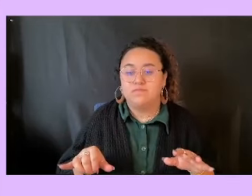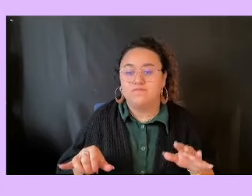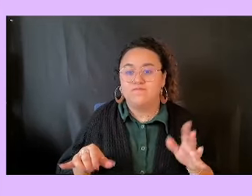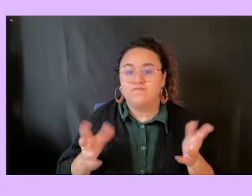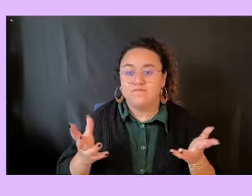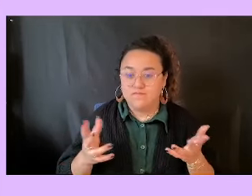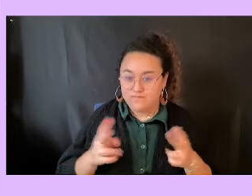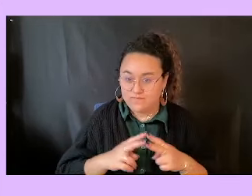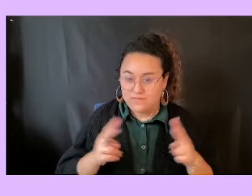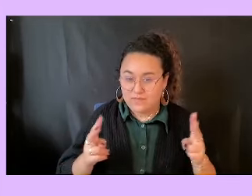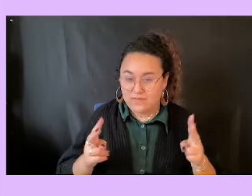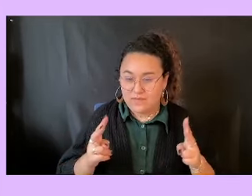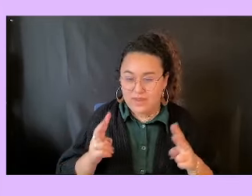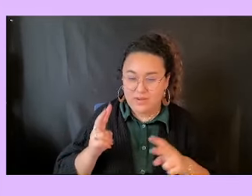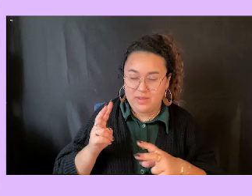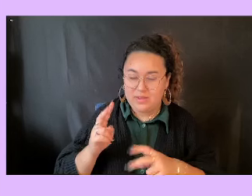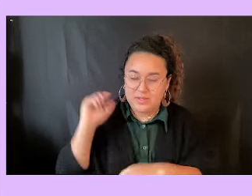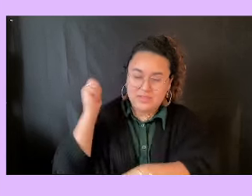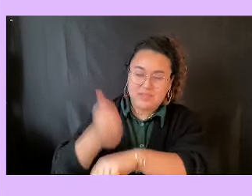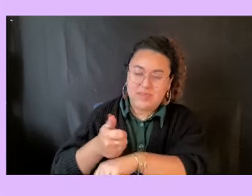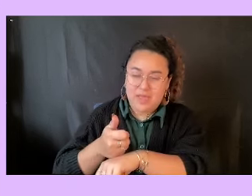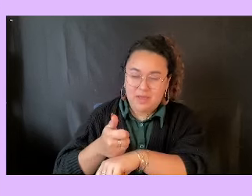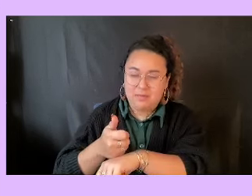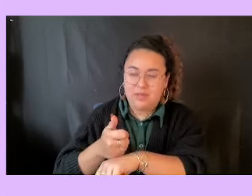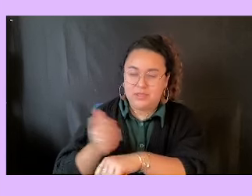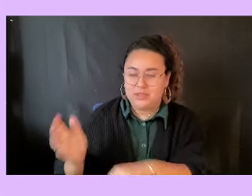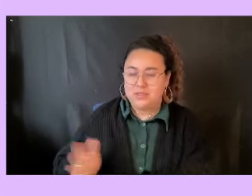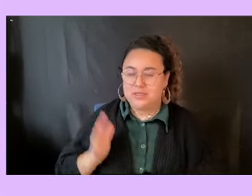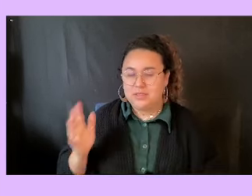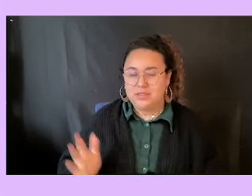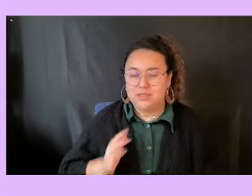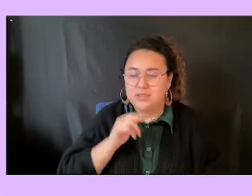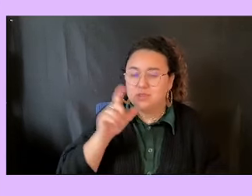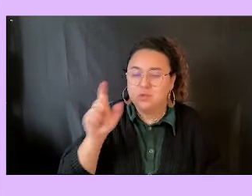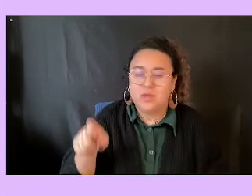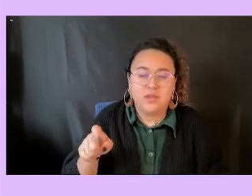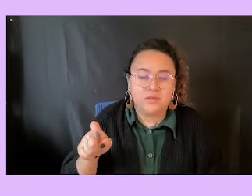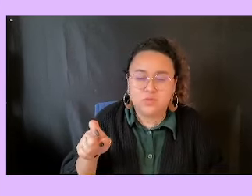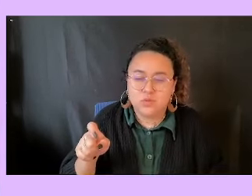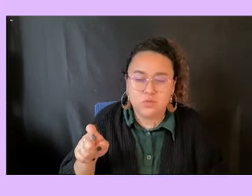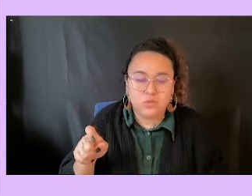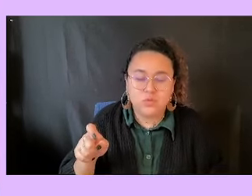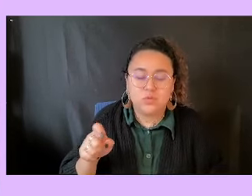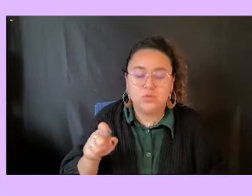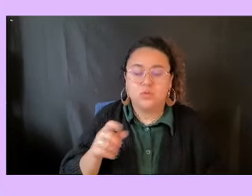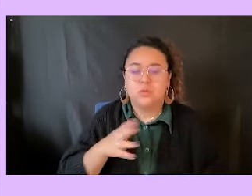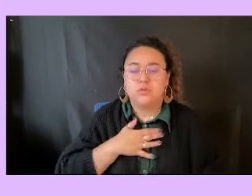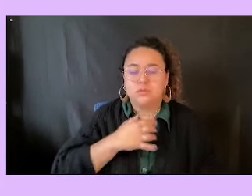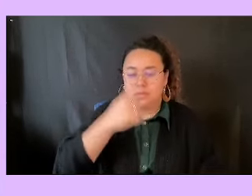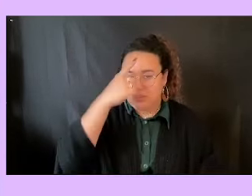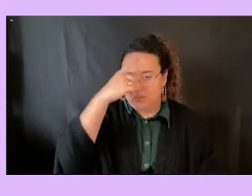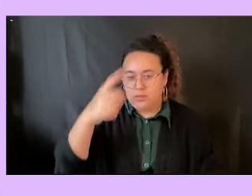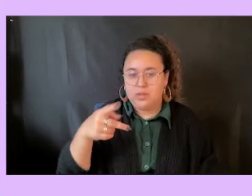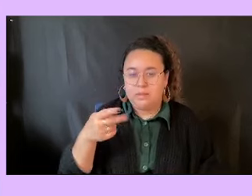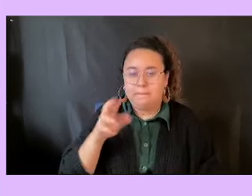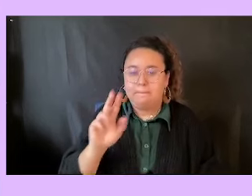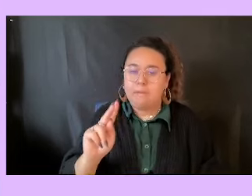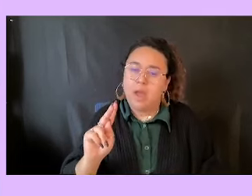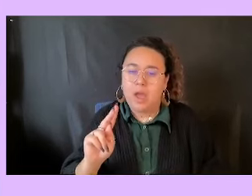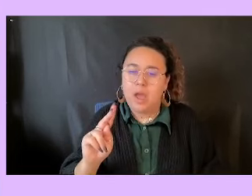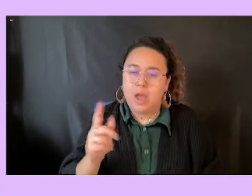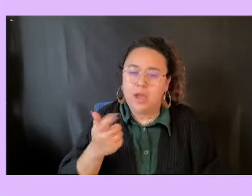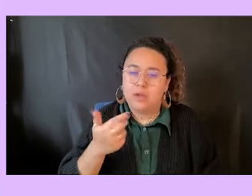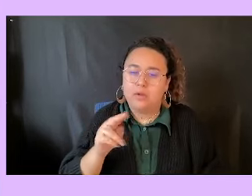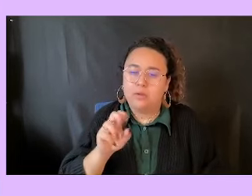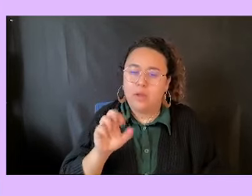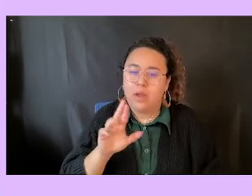super establishment. But my dream is that this kind of punk grassroots work